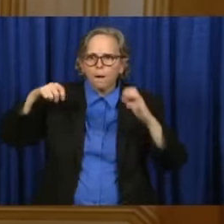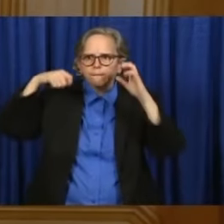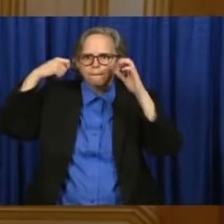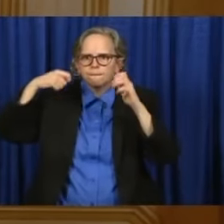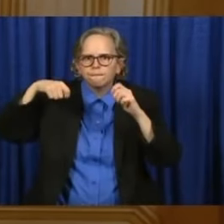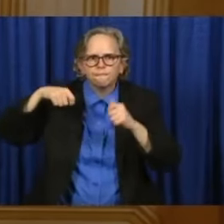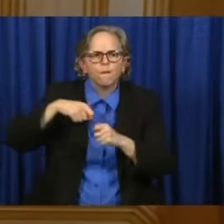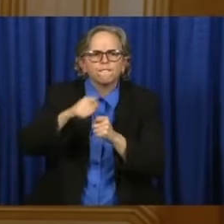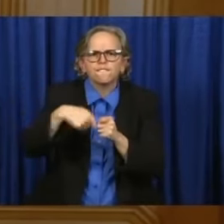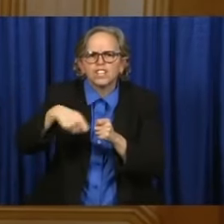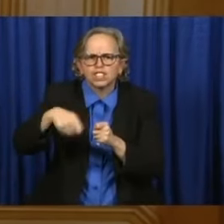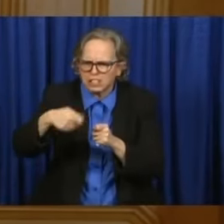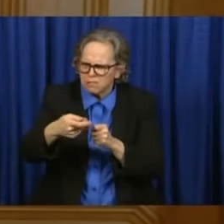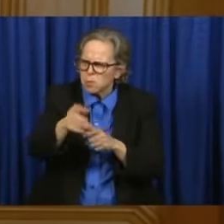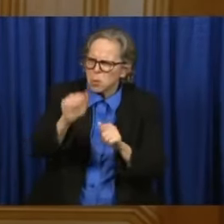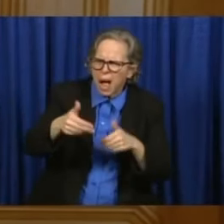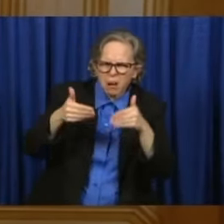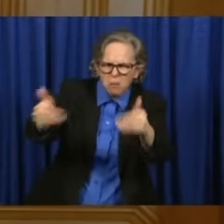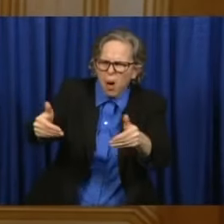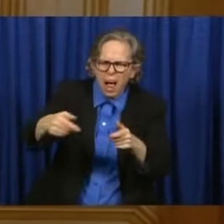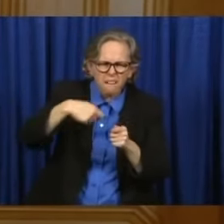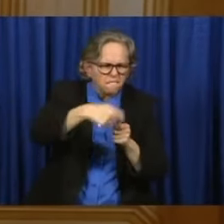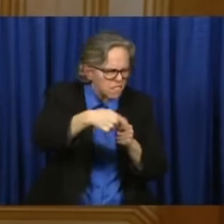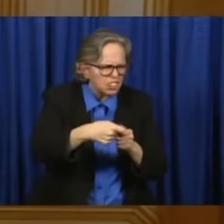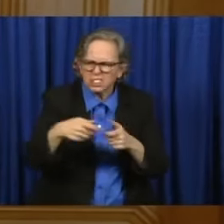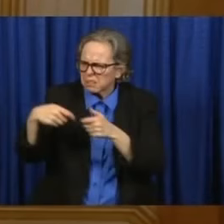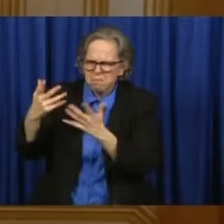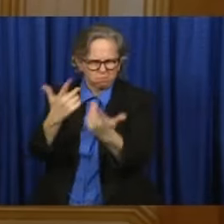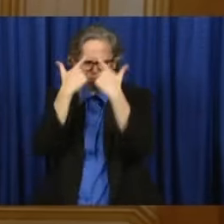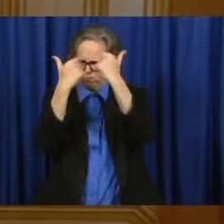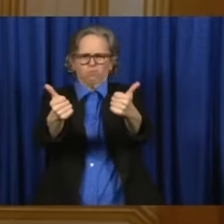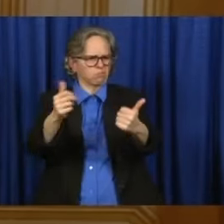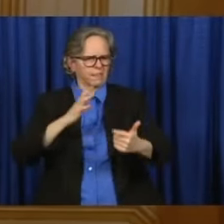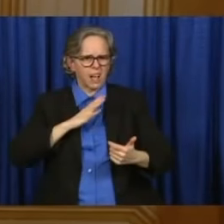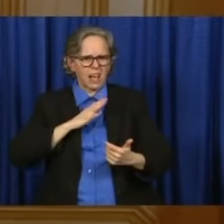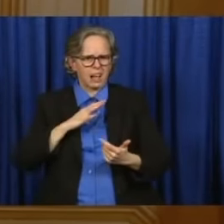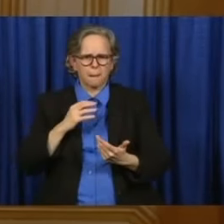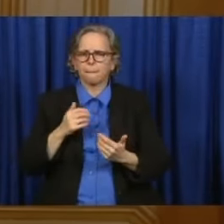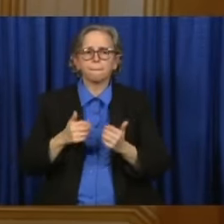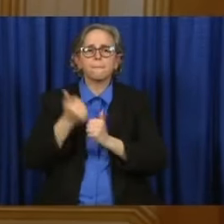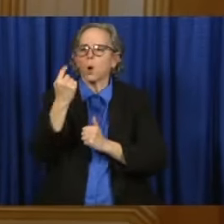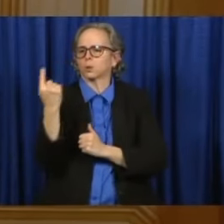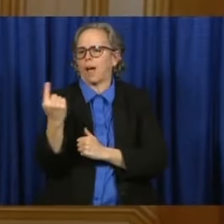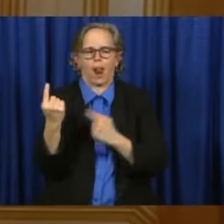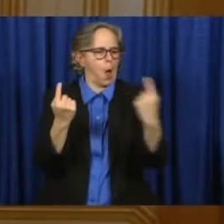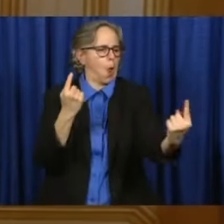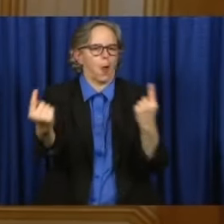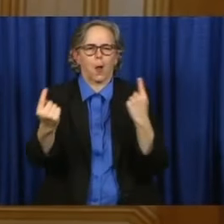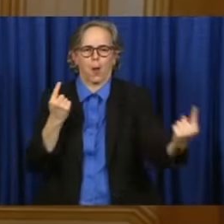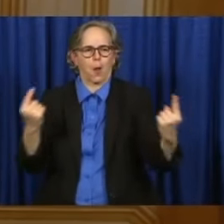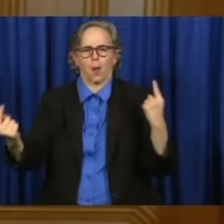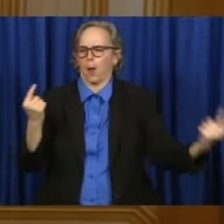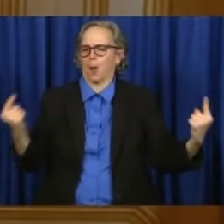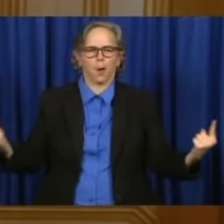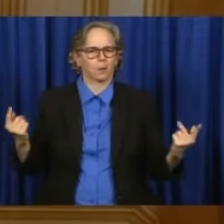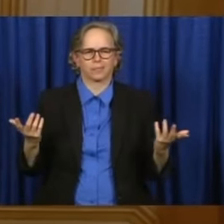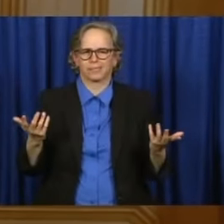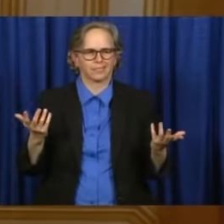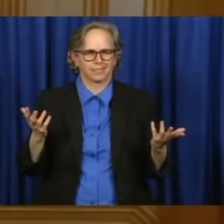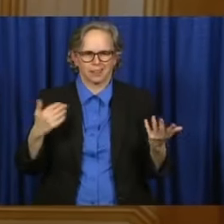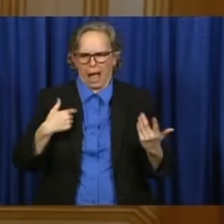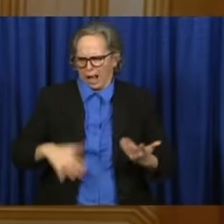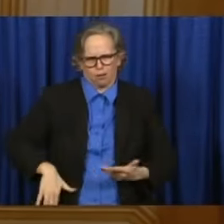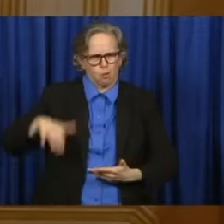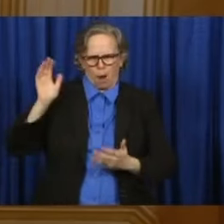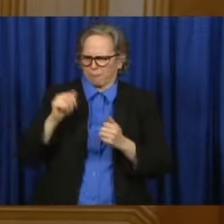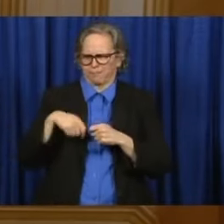People can fish. Most fishermen don't want to get close to somebody else. I've fished all my life,